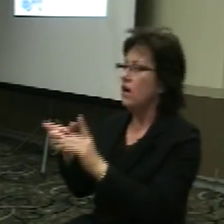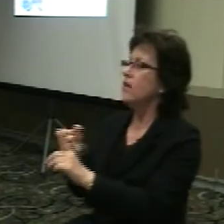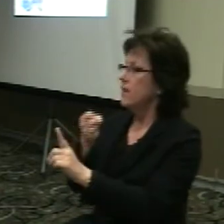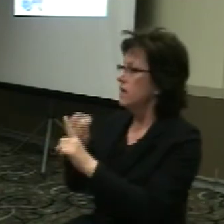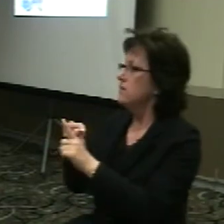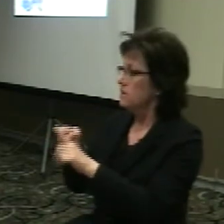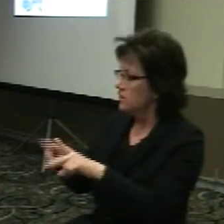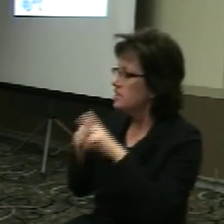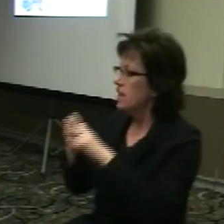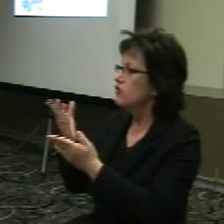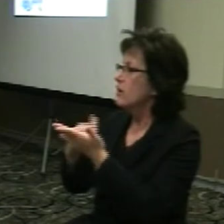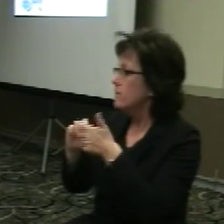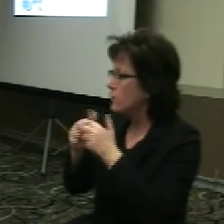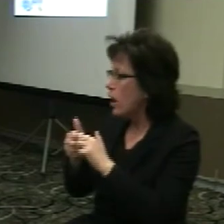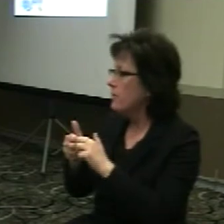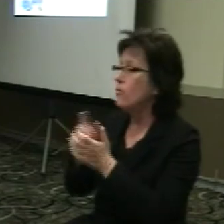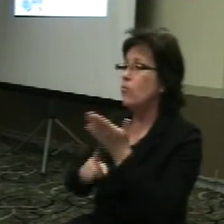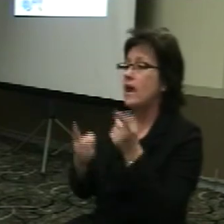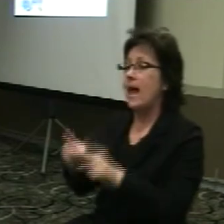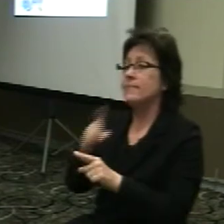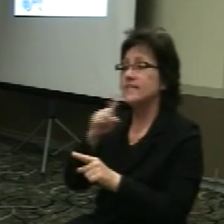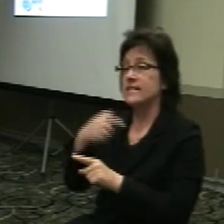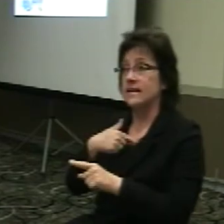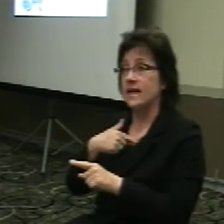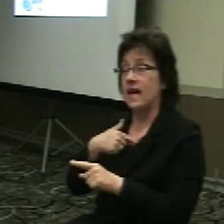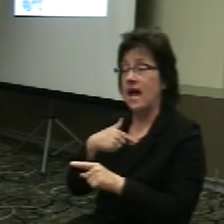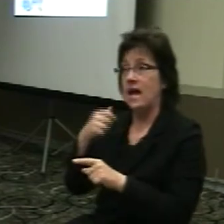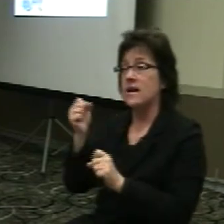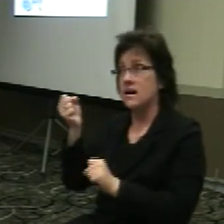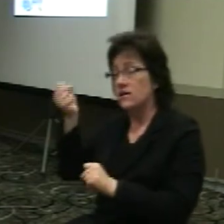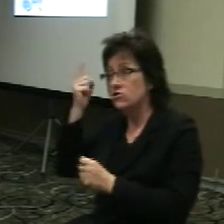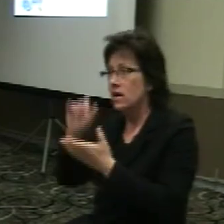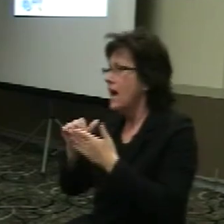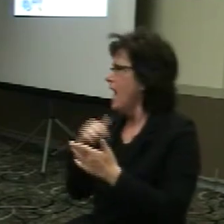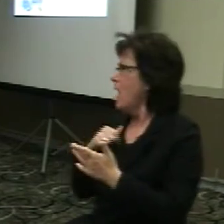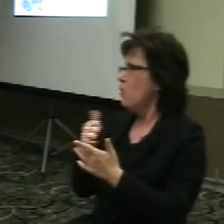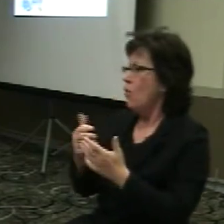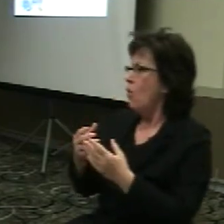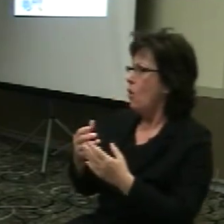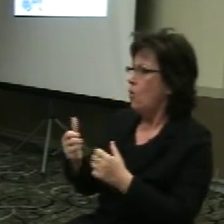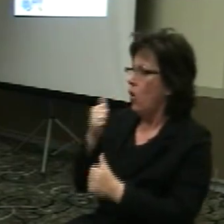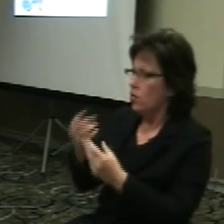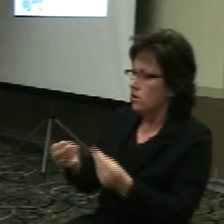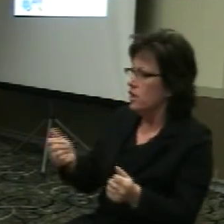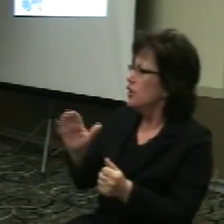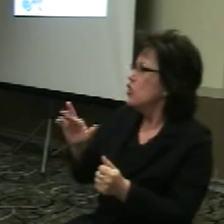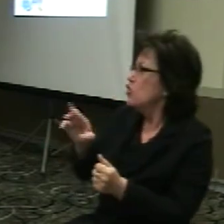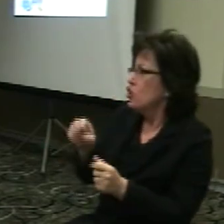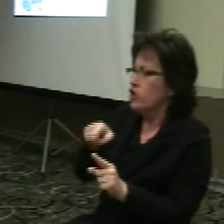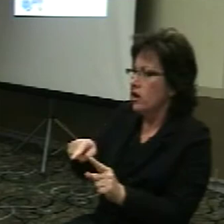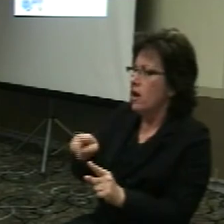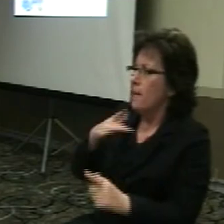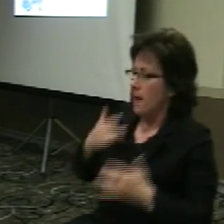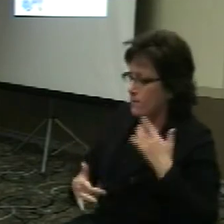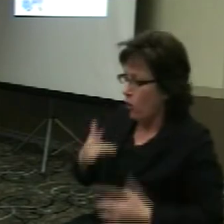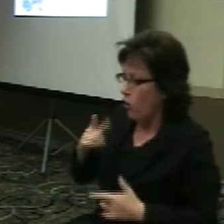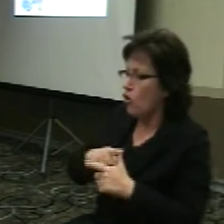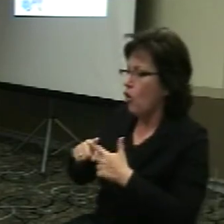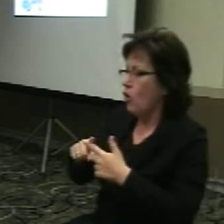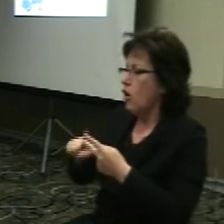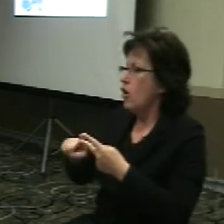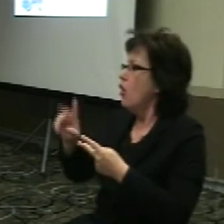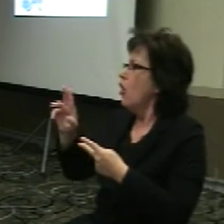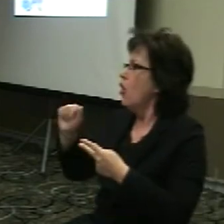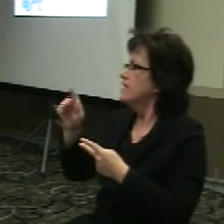can I begin to understand that? I'm not going to cure the child of being bipolar or autistic, but I can begin